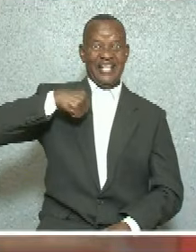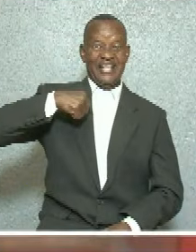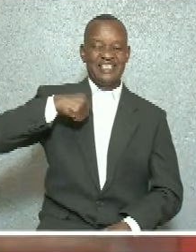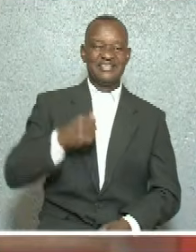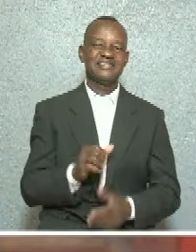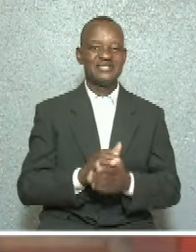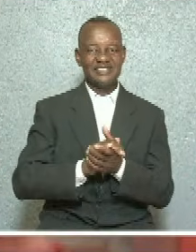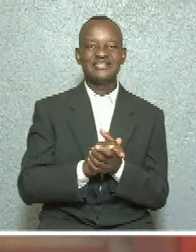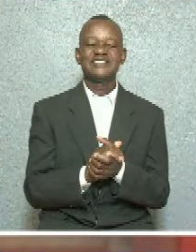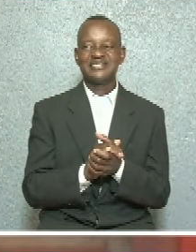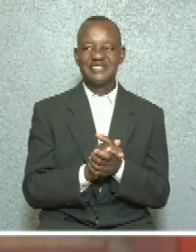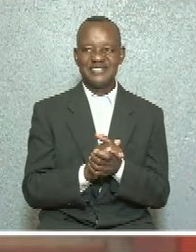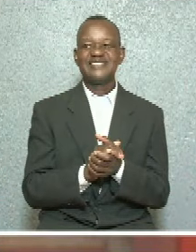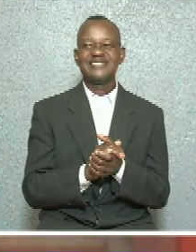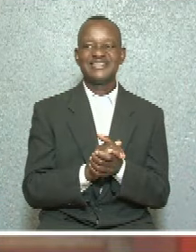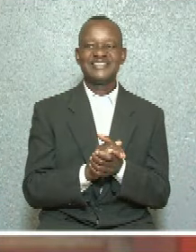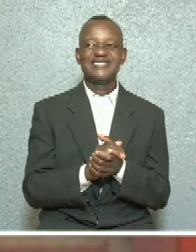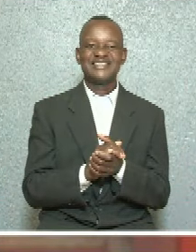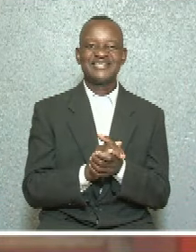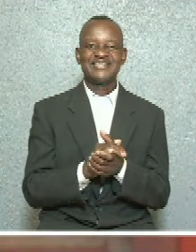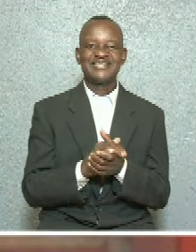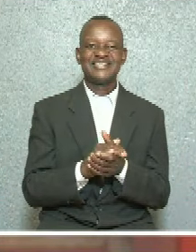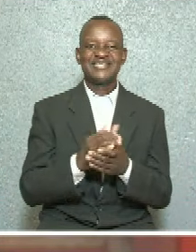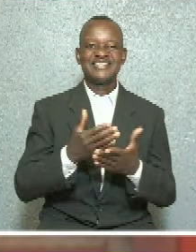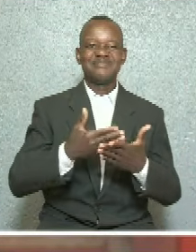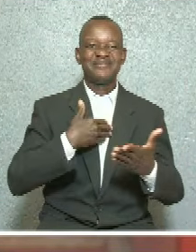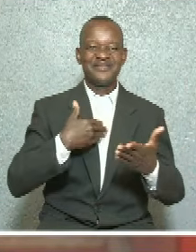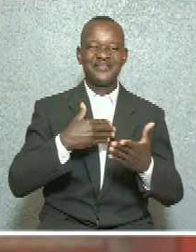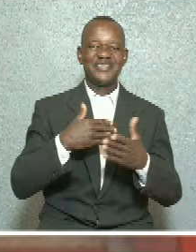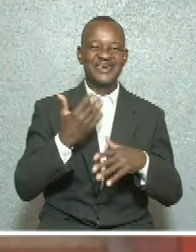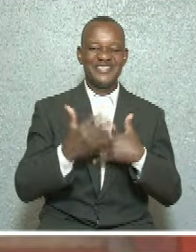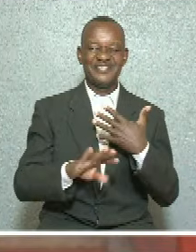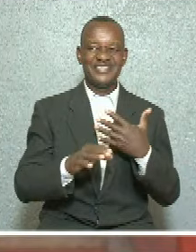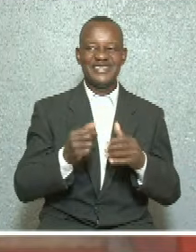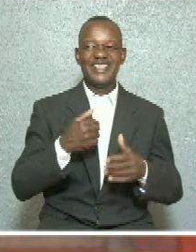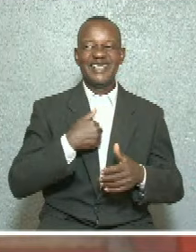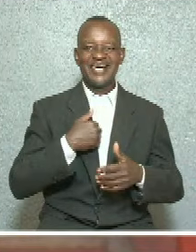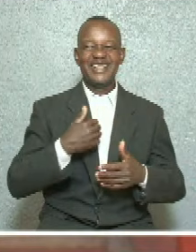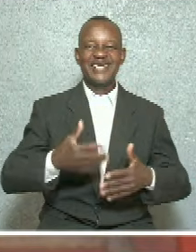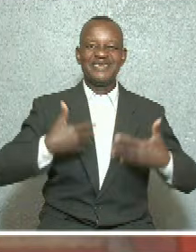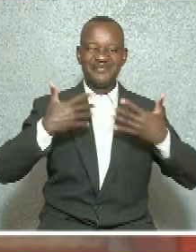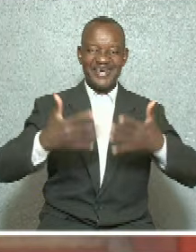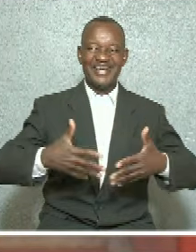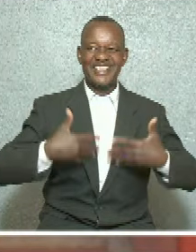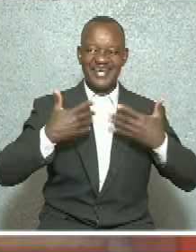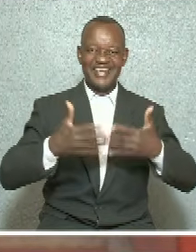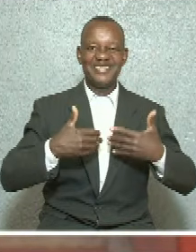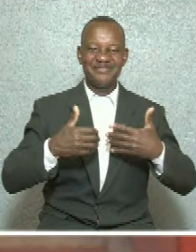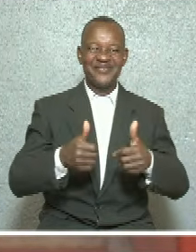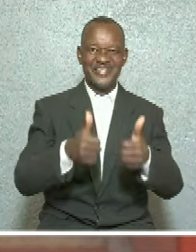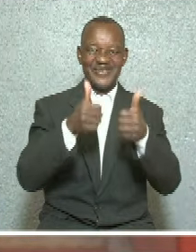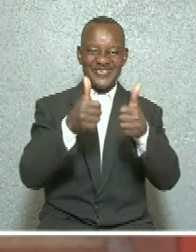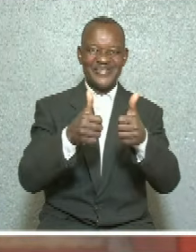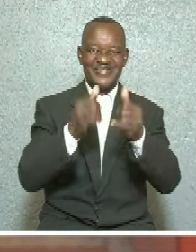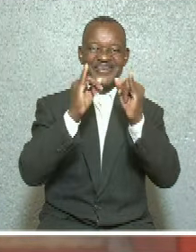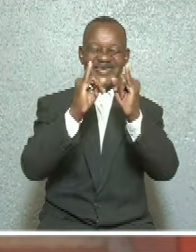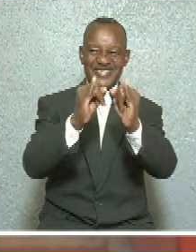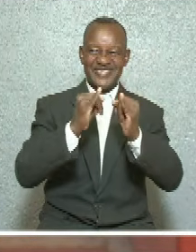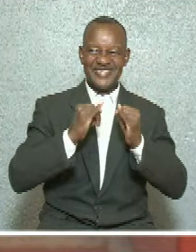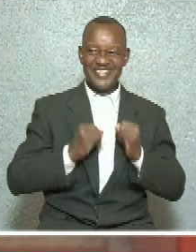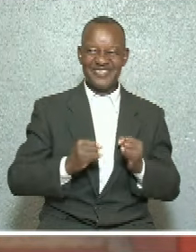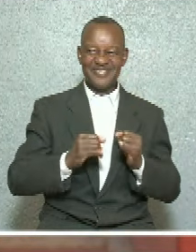So, in conclusion, I'm very happy for the kind invitation to come this afternoon for this closing